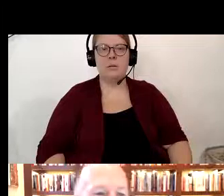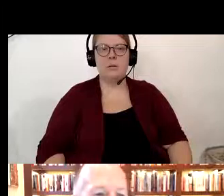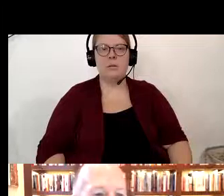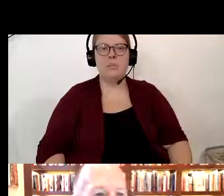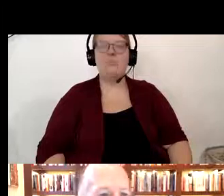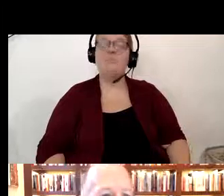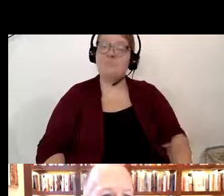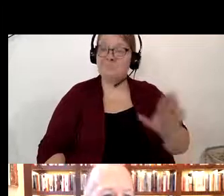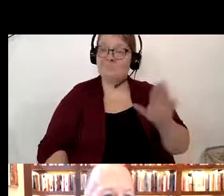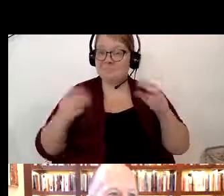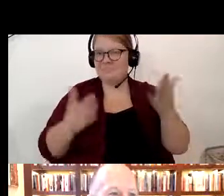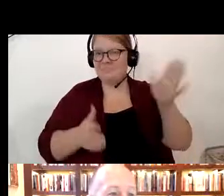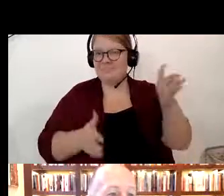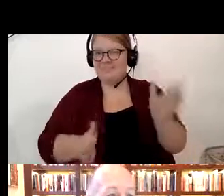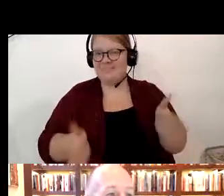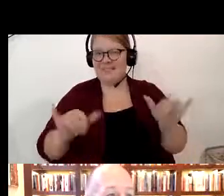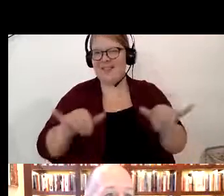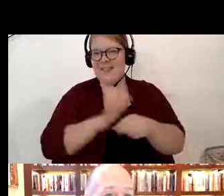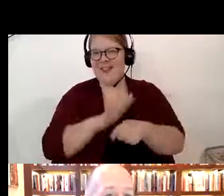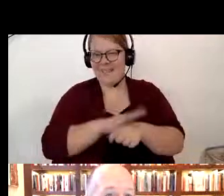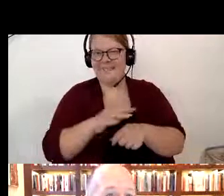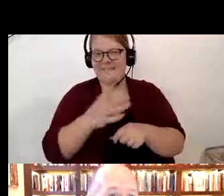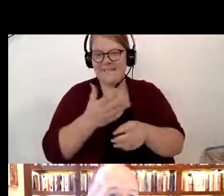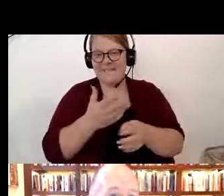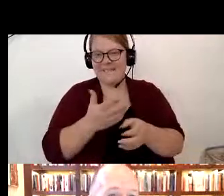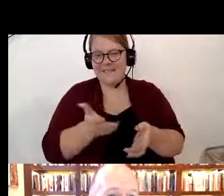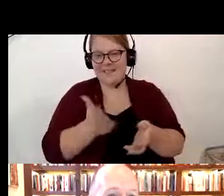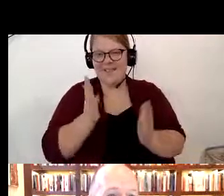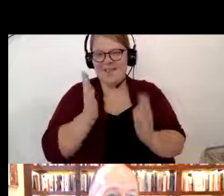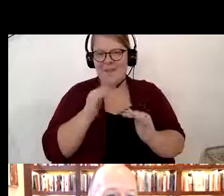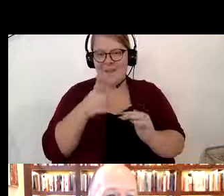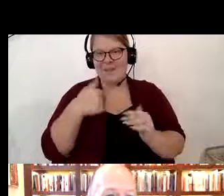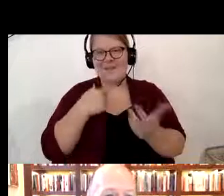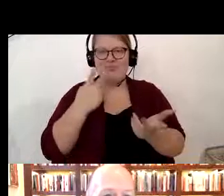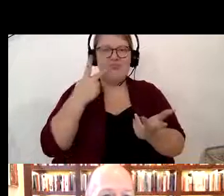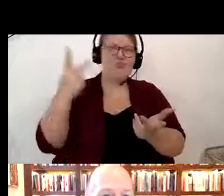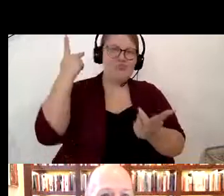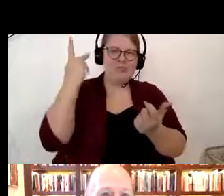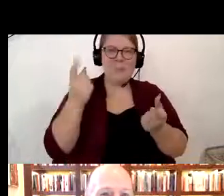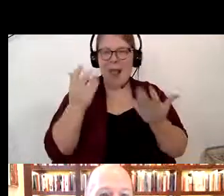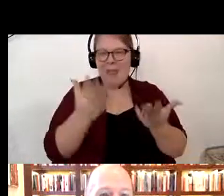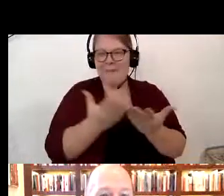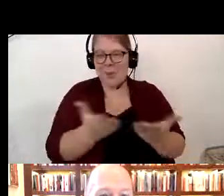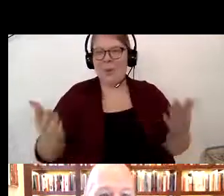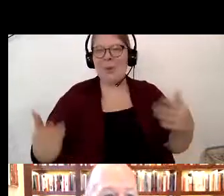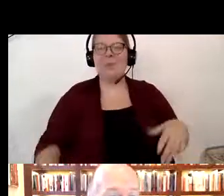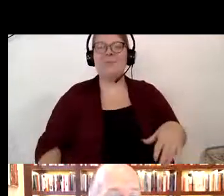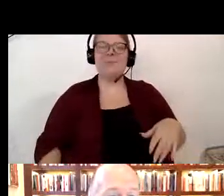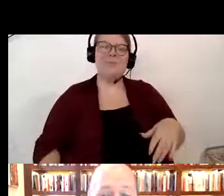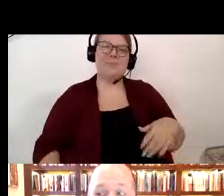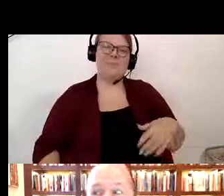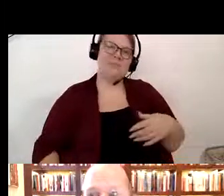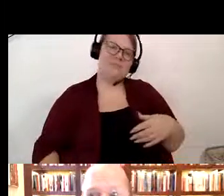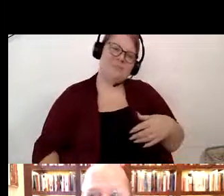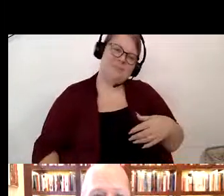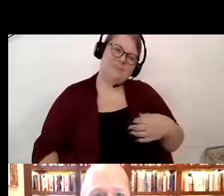All right, that's enough of that video, right? Everybody, I hope that's a blast from the past for a lot of you. We remember